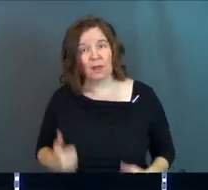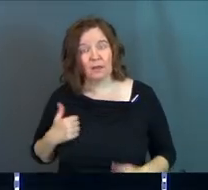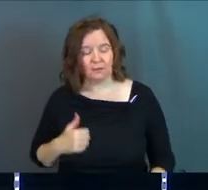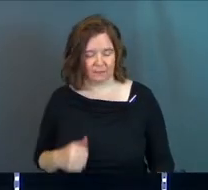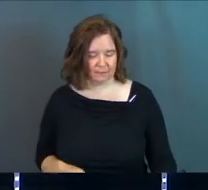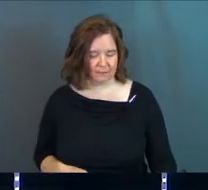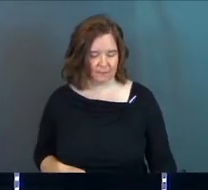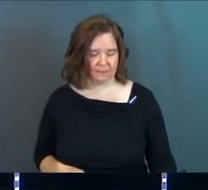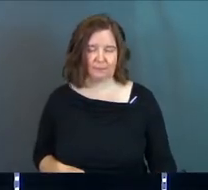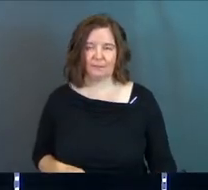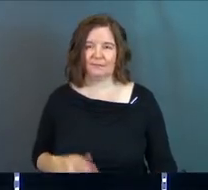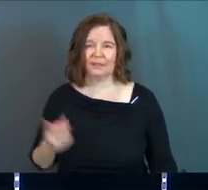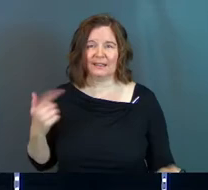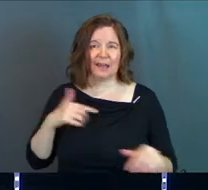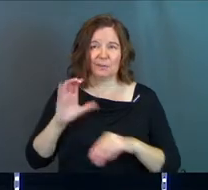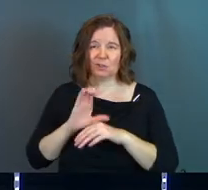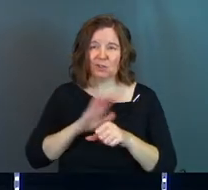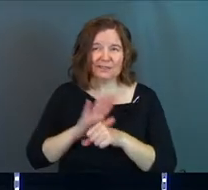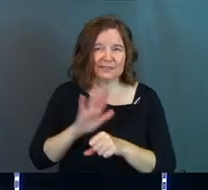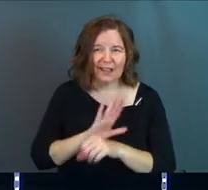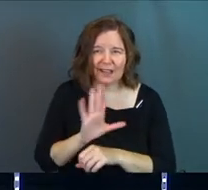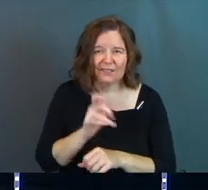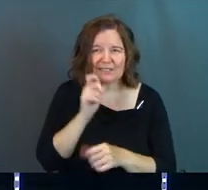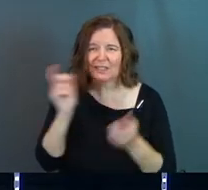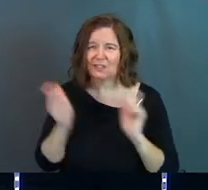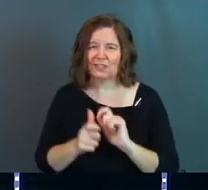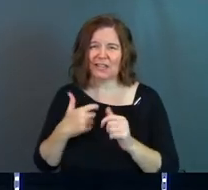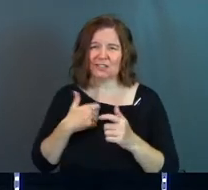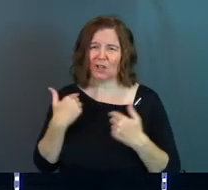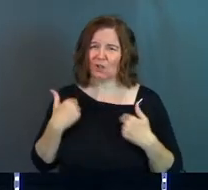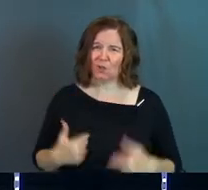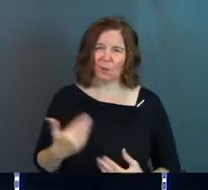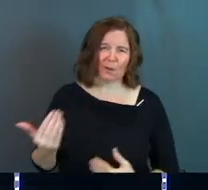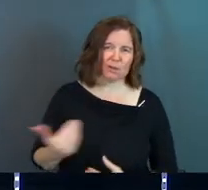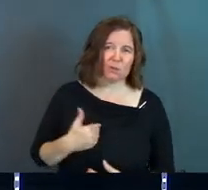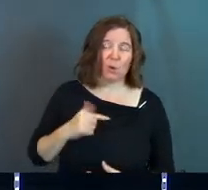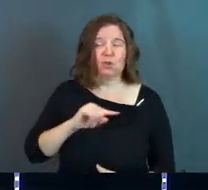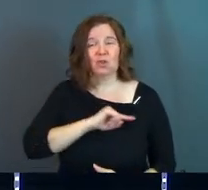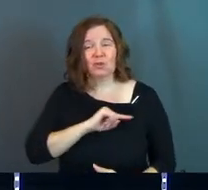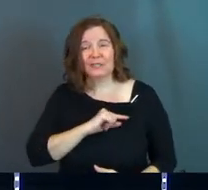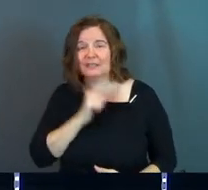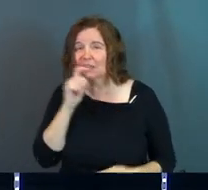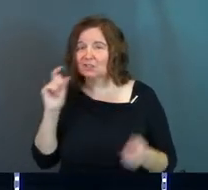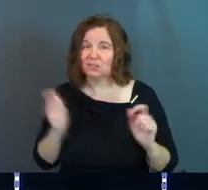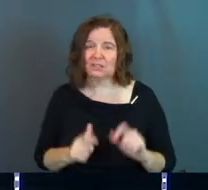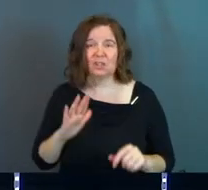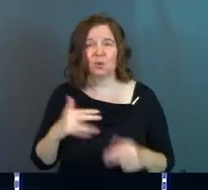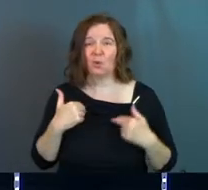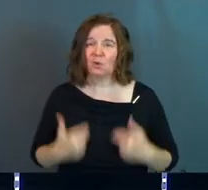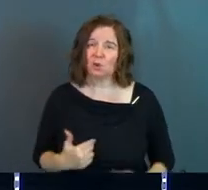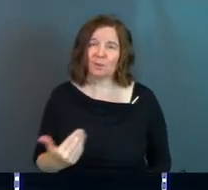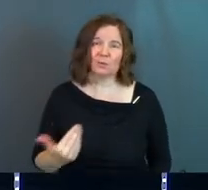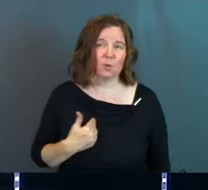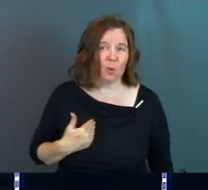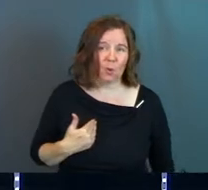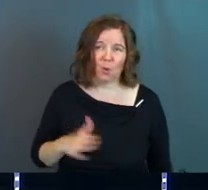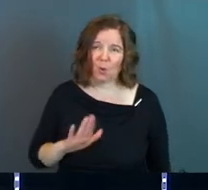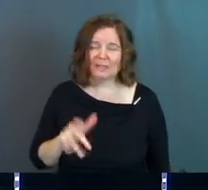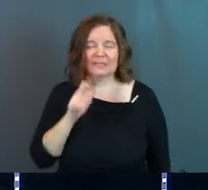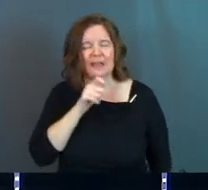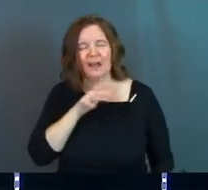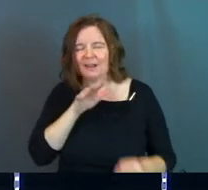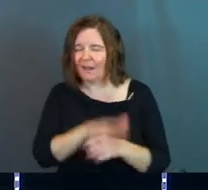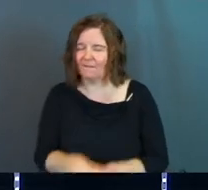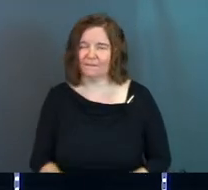life. Not coming to church enough. It doesn't change a human soul. Your guilt doesn't change your human soul. It's